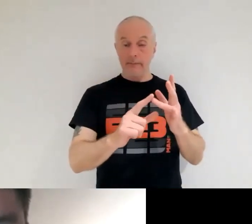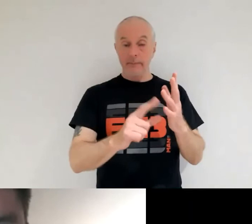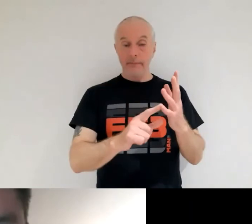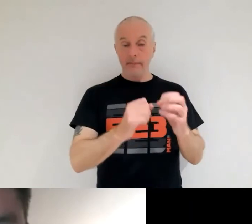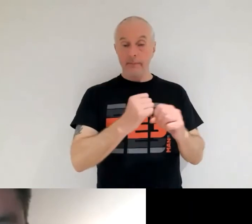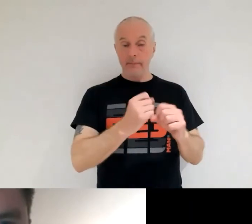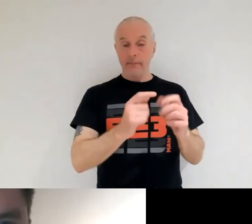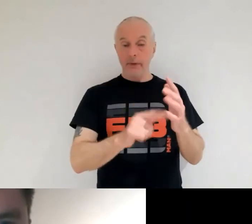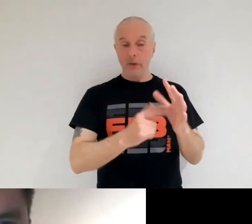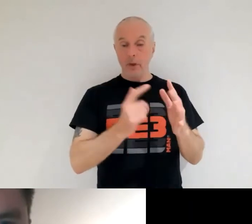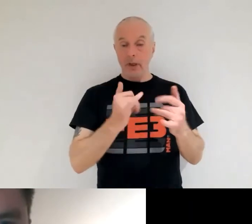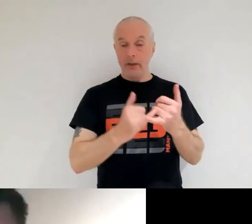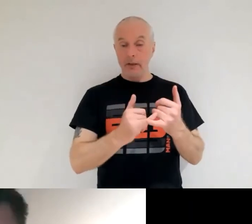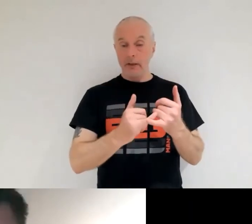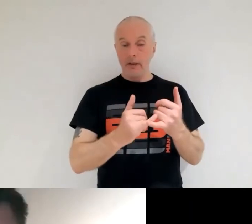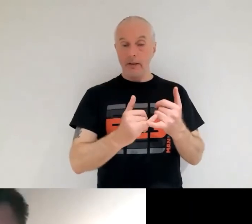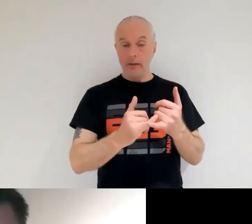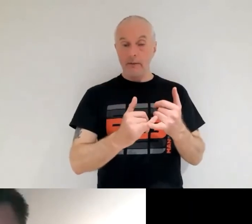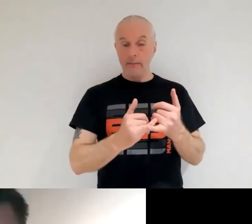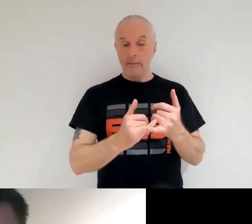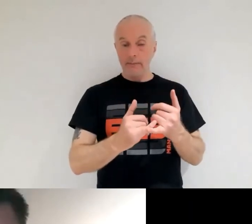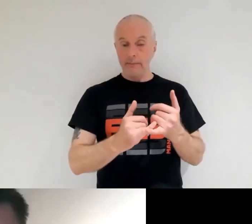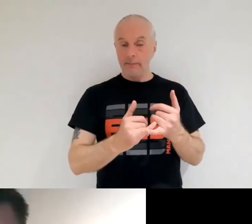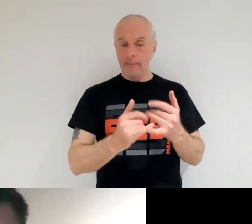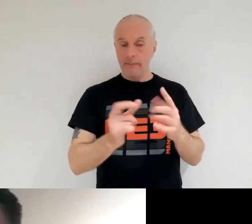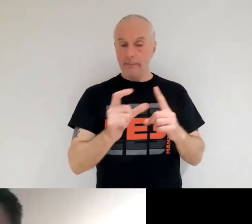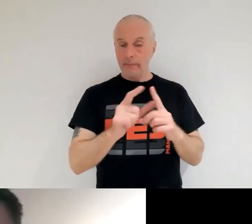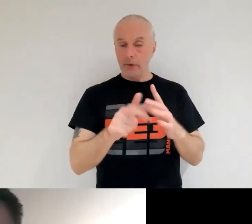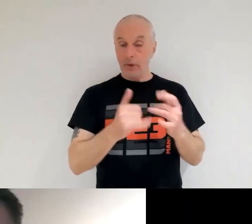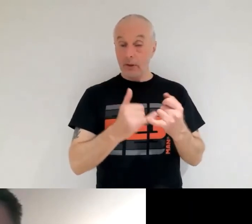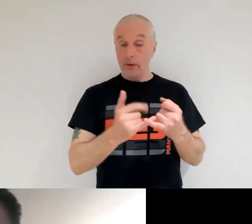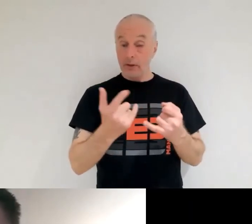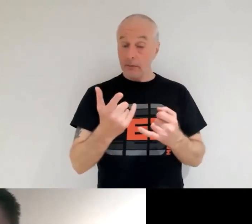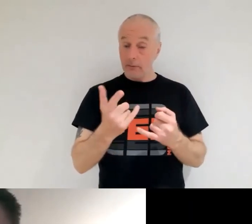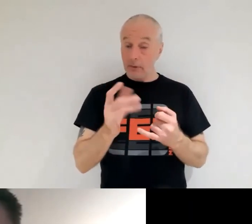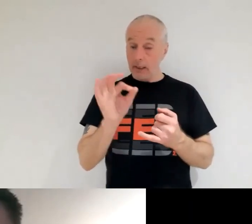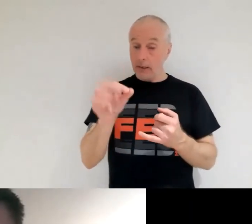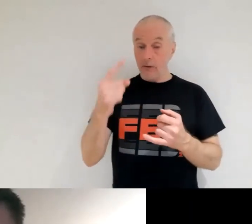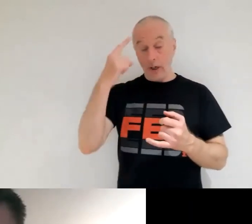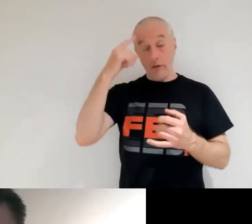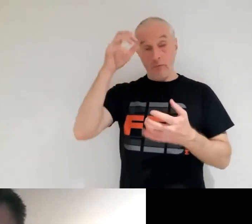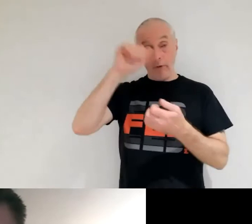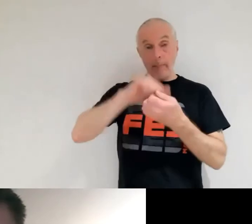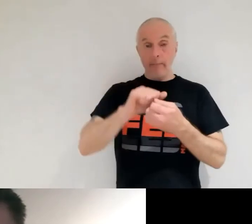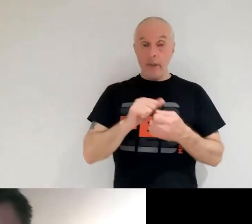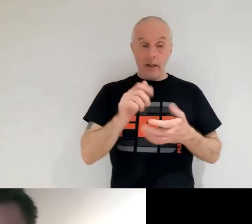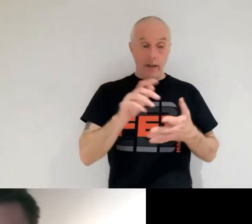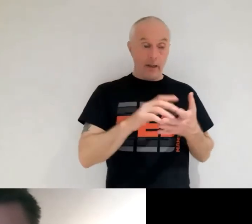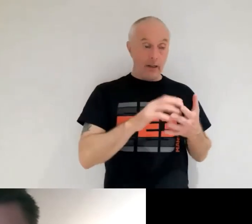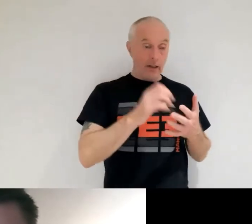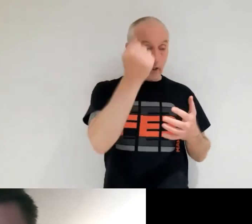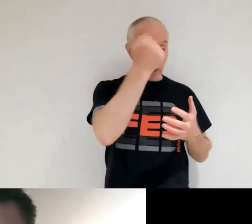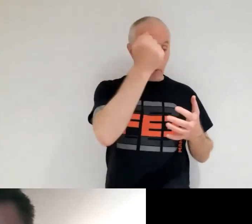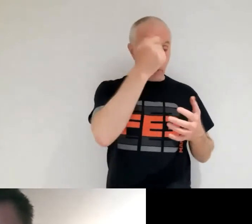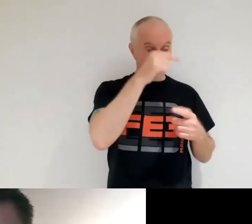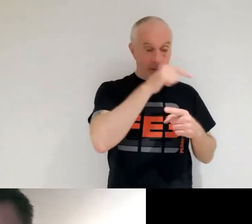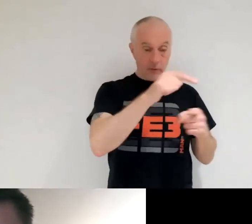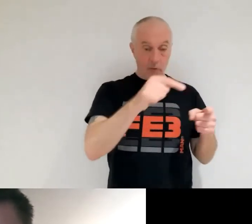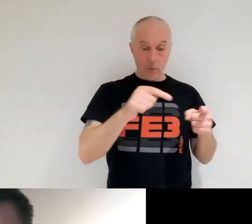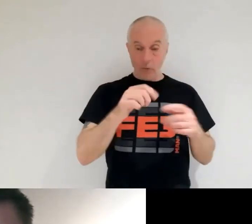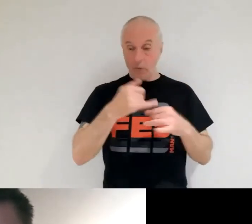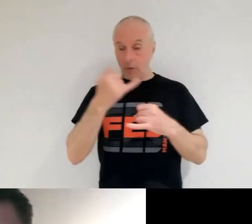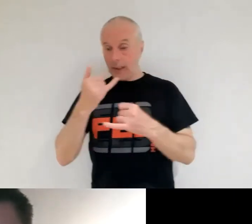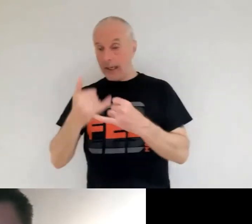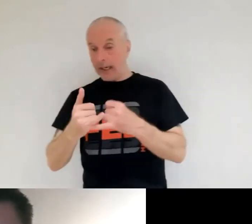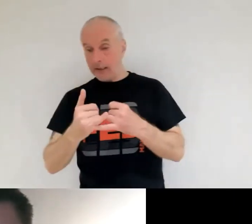this question. So Douglas poses the question: I recall the change from coal gas to natural gas